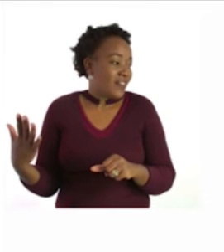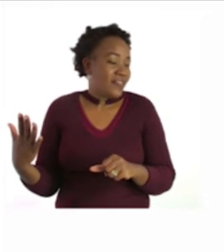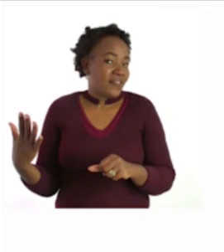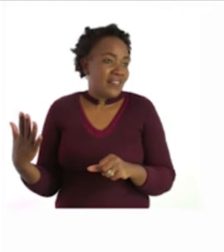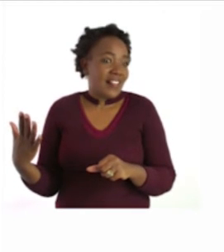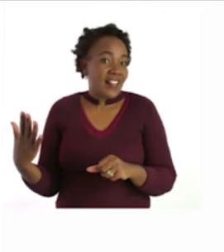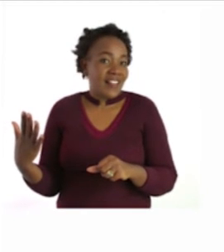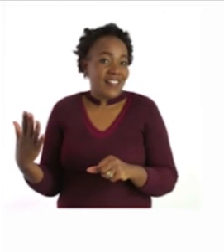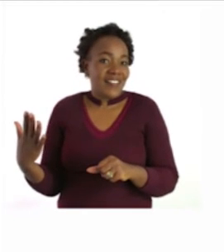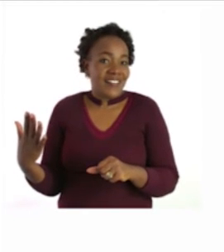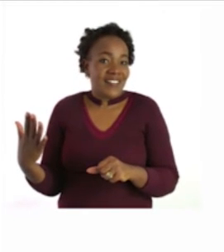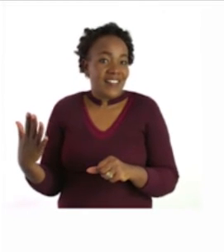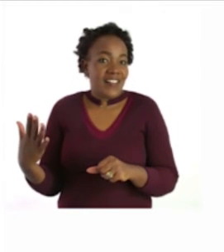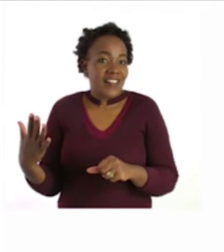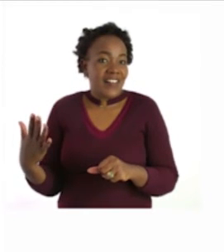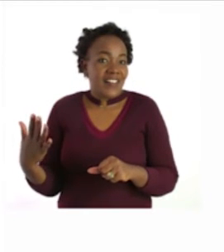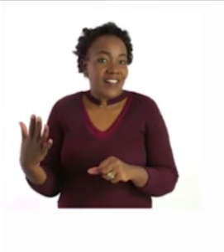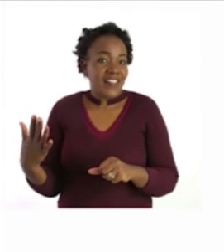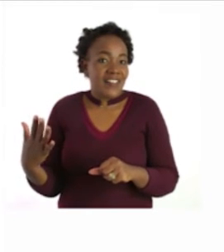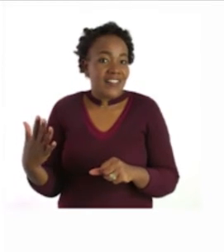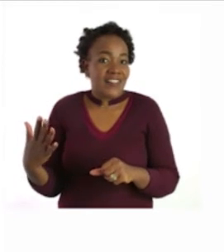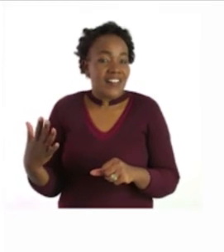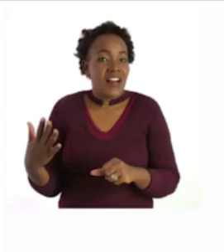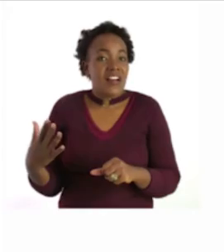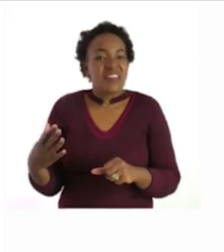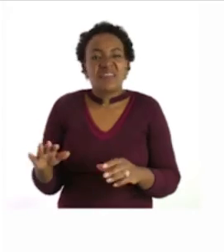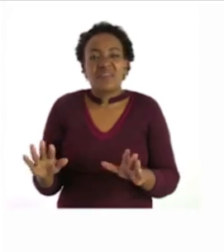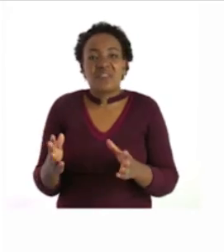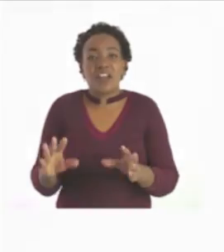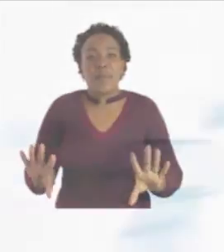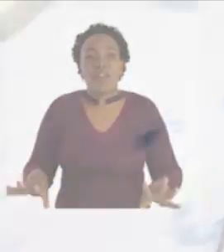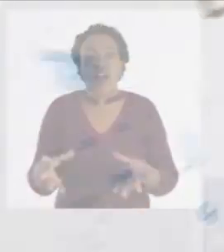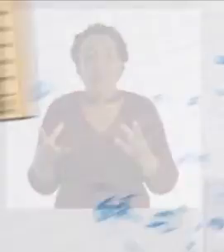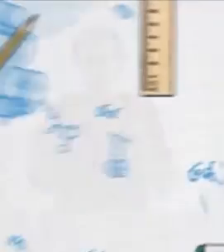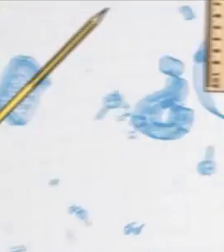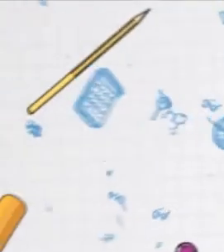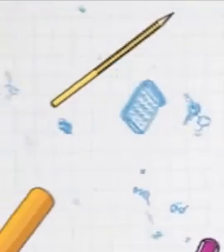booklet. That's all about much or more.